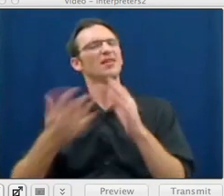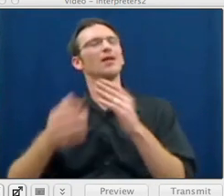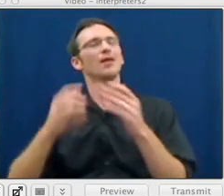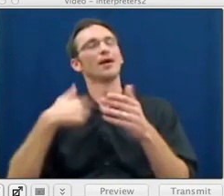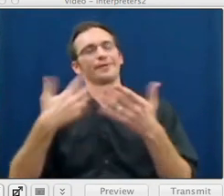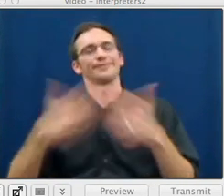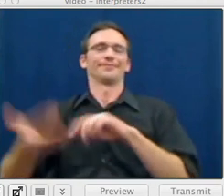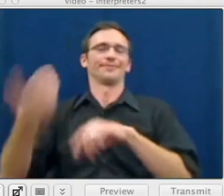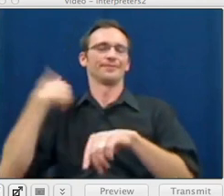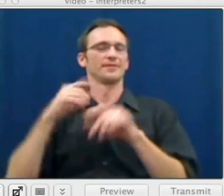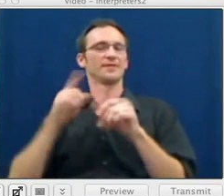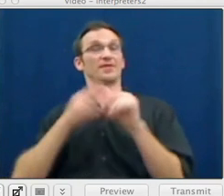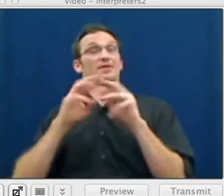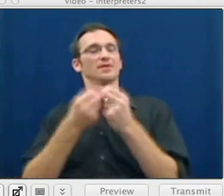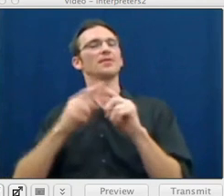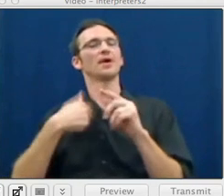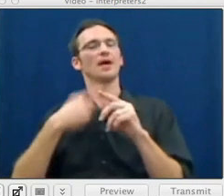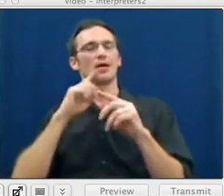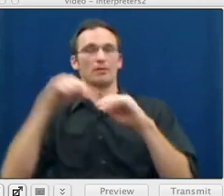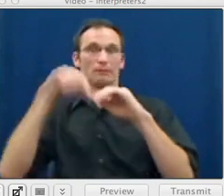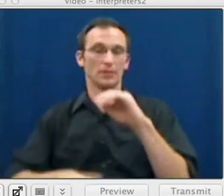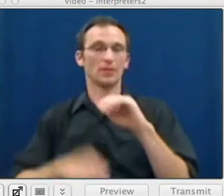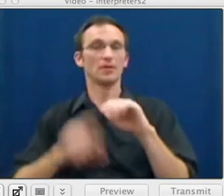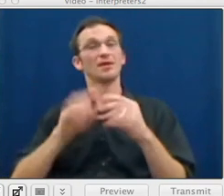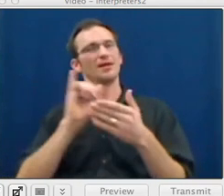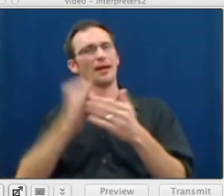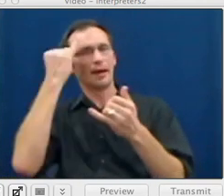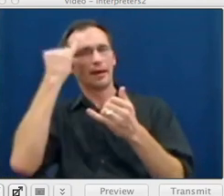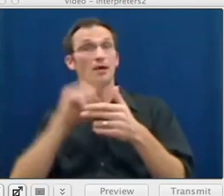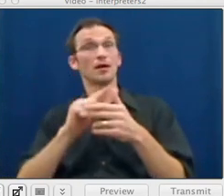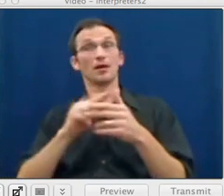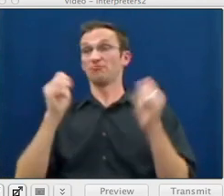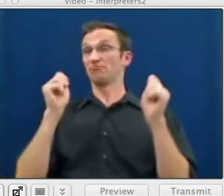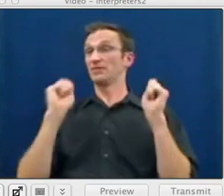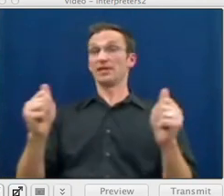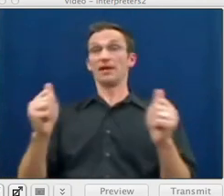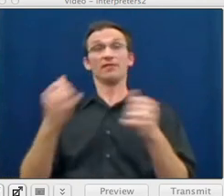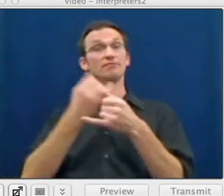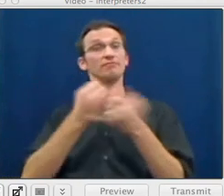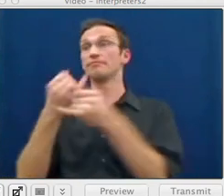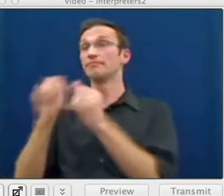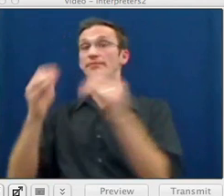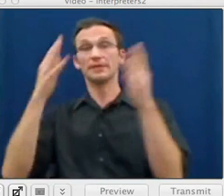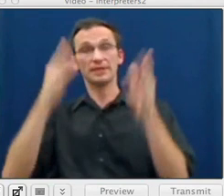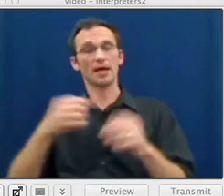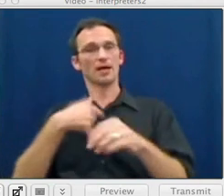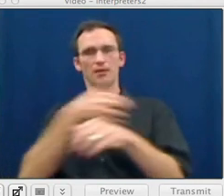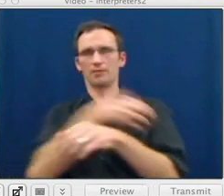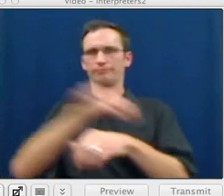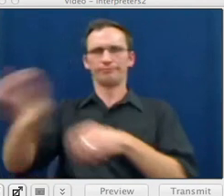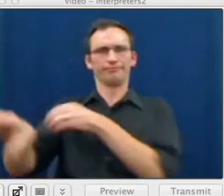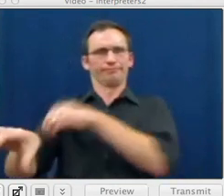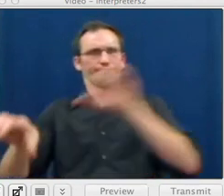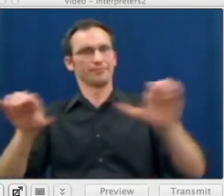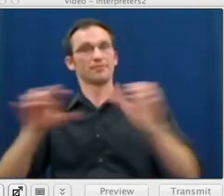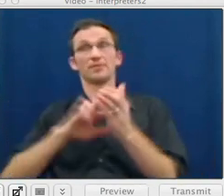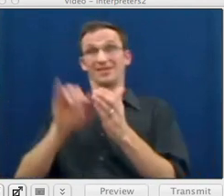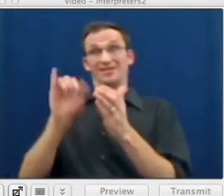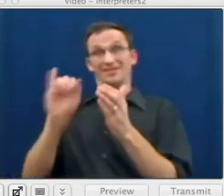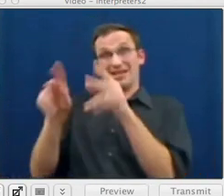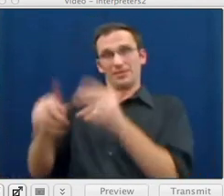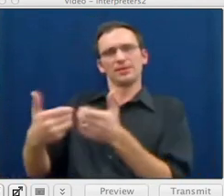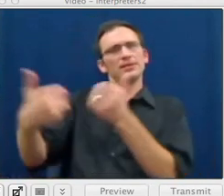But the idea of autonomy, agency, and self-determinacy are these ideas that this person is another person separate from me and